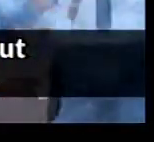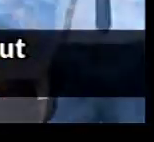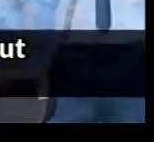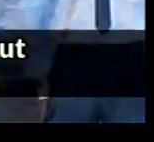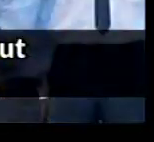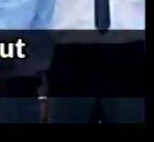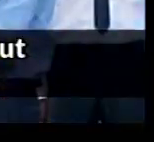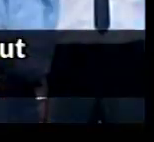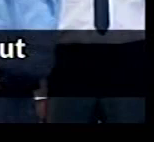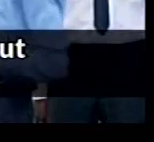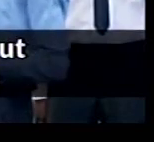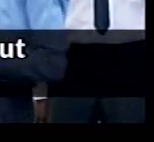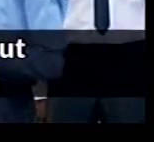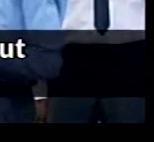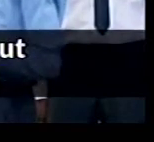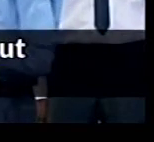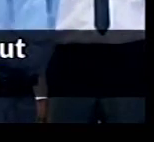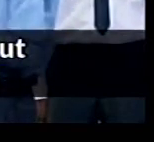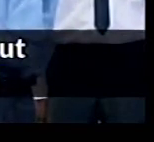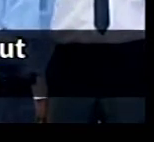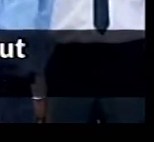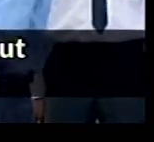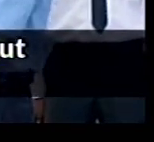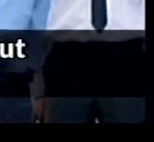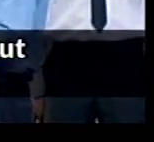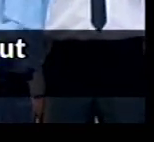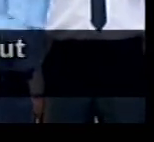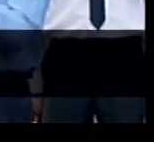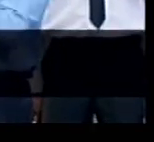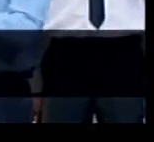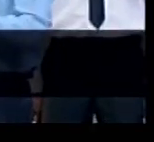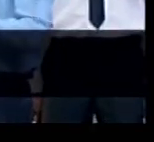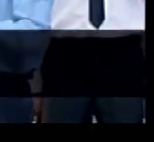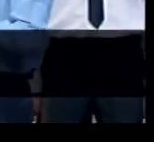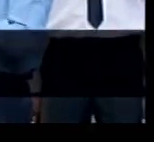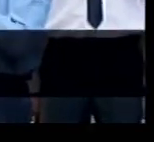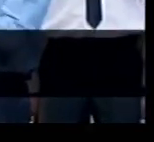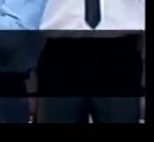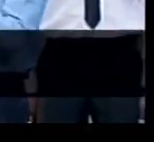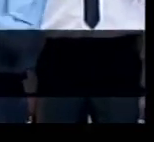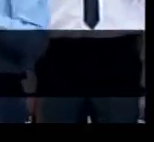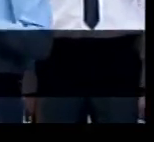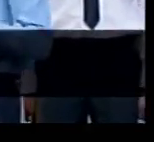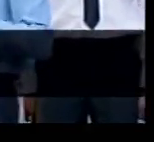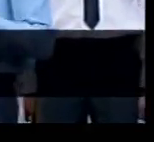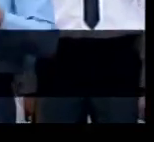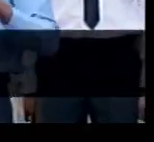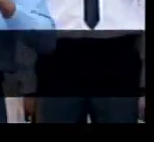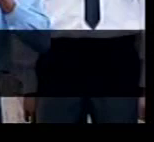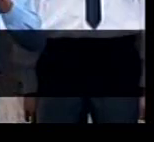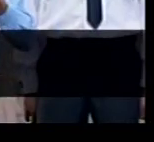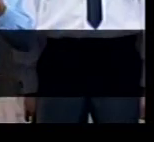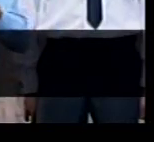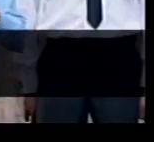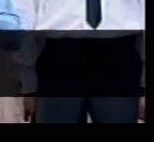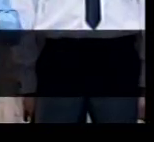grace. I'm so glad that I found out He would bring me out and show me the way.